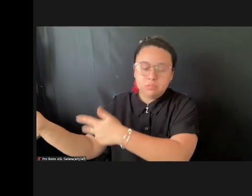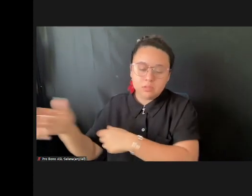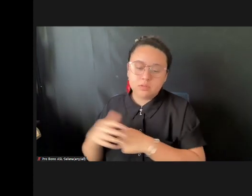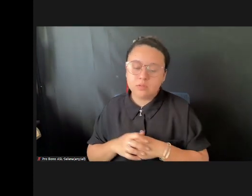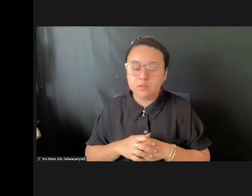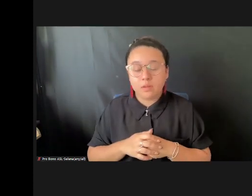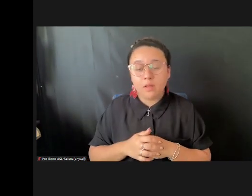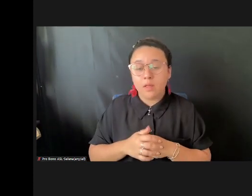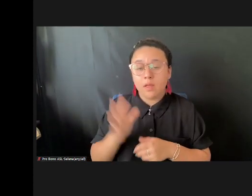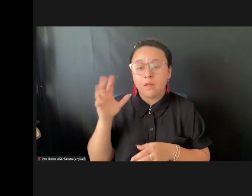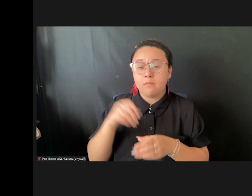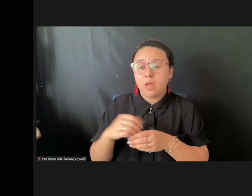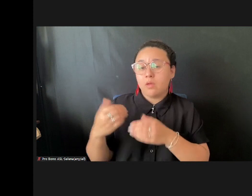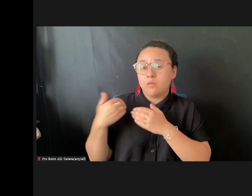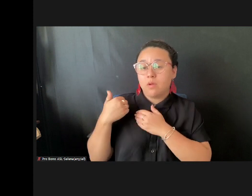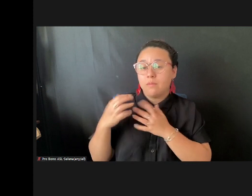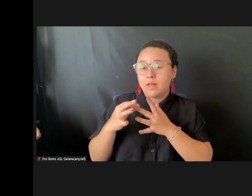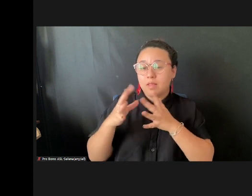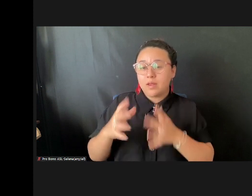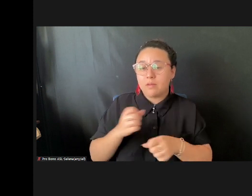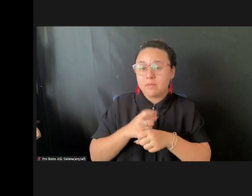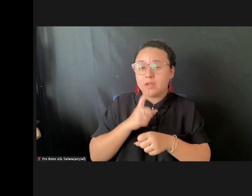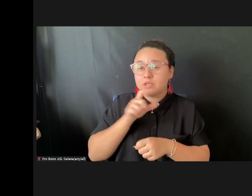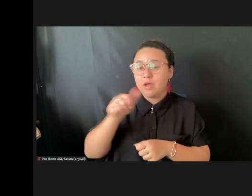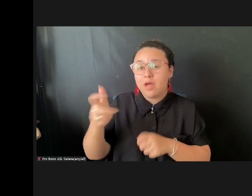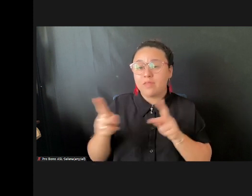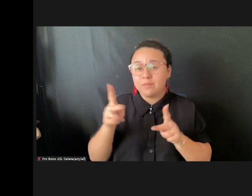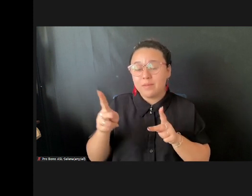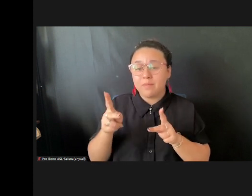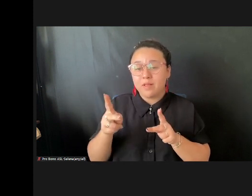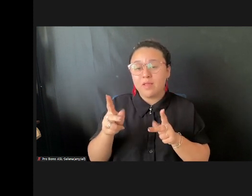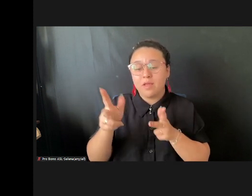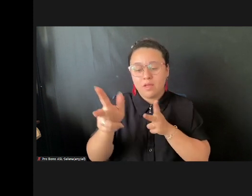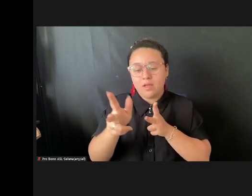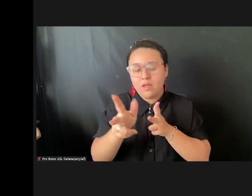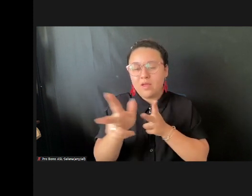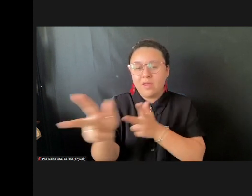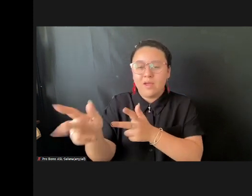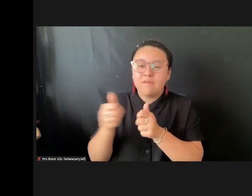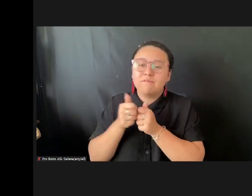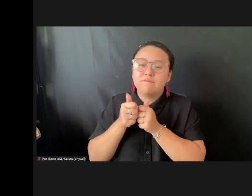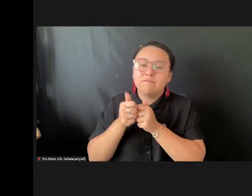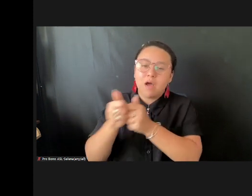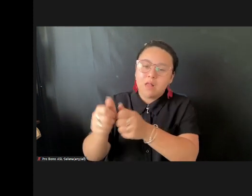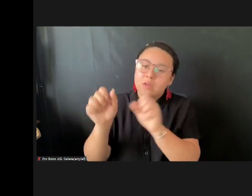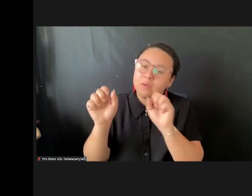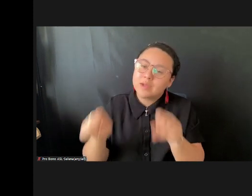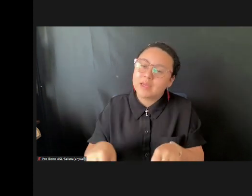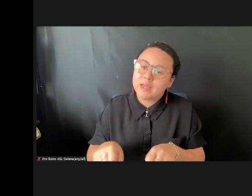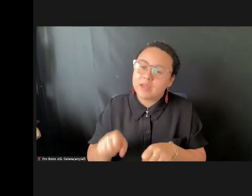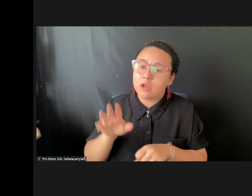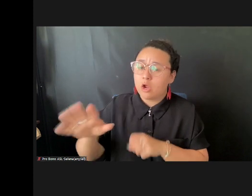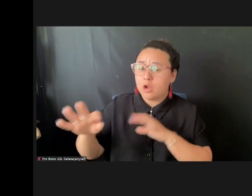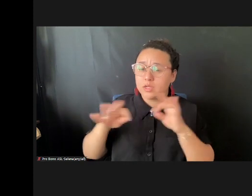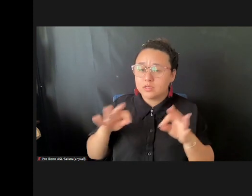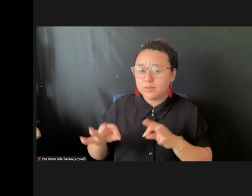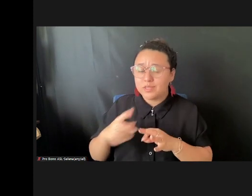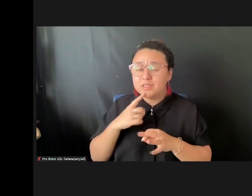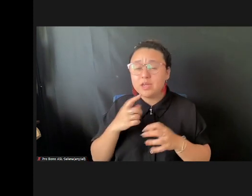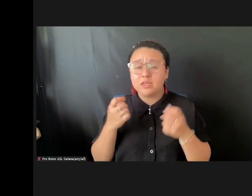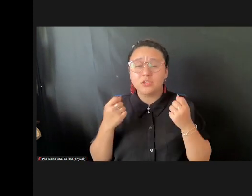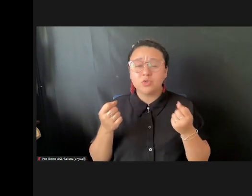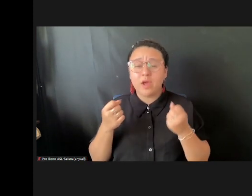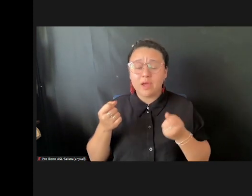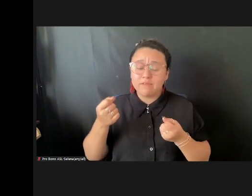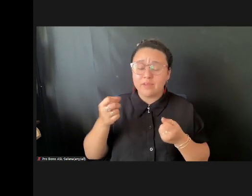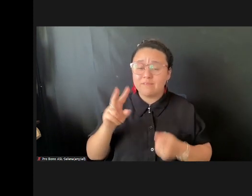is to make sure that the others were following. Now, these were her words, okay? Now, she would say that driving those vans also